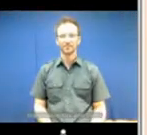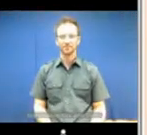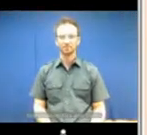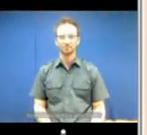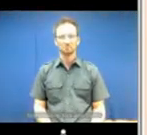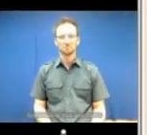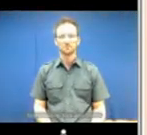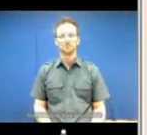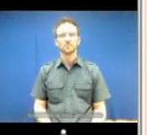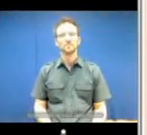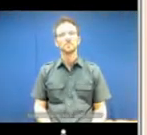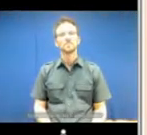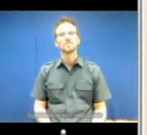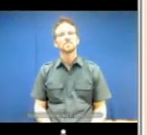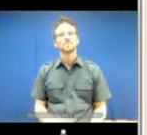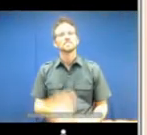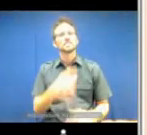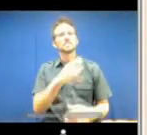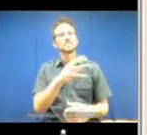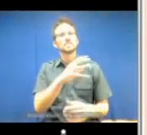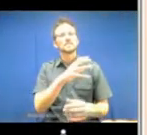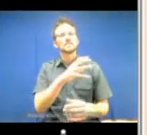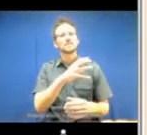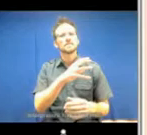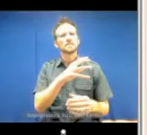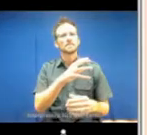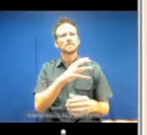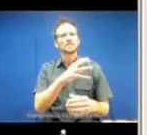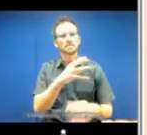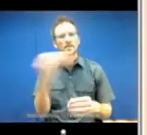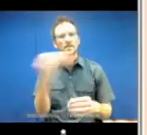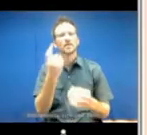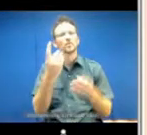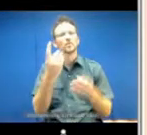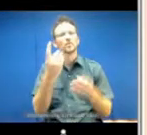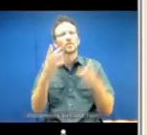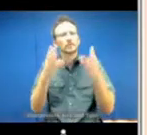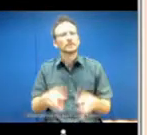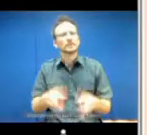And I've been asked to identify the colors again, and I'm happy to do that.